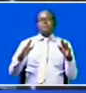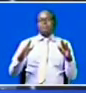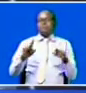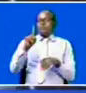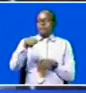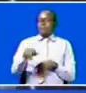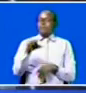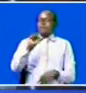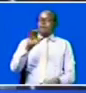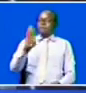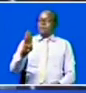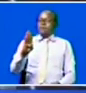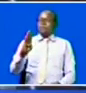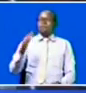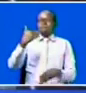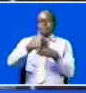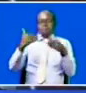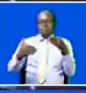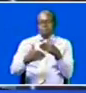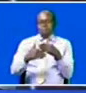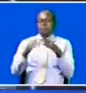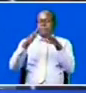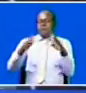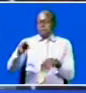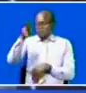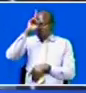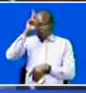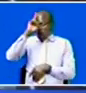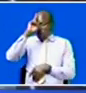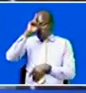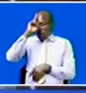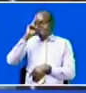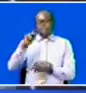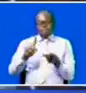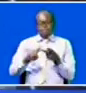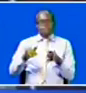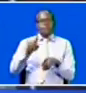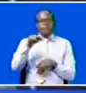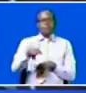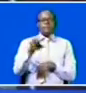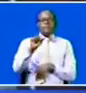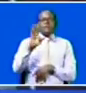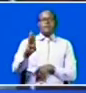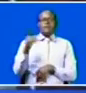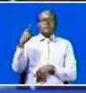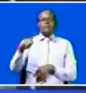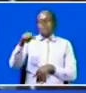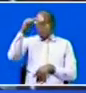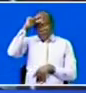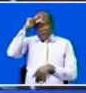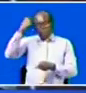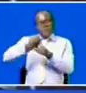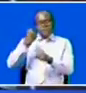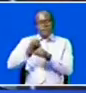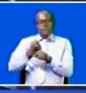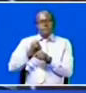1.5 billion for construction of housing units for police and Kenya prisons. We have also provided 1.5 billion for the civil servants housing